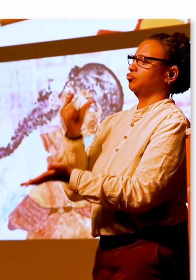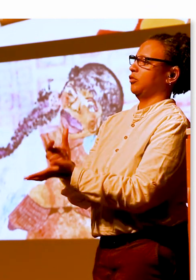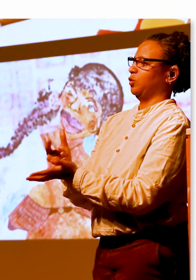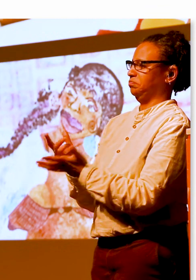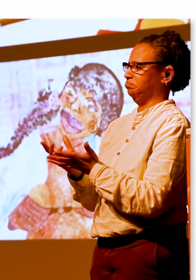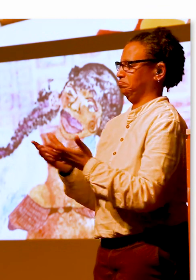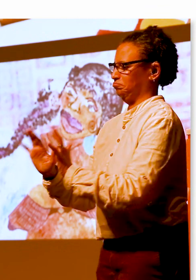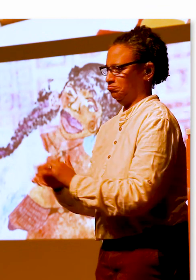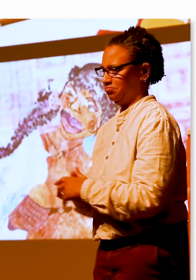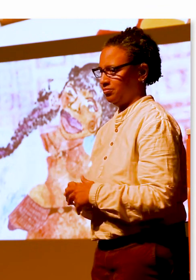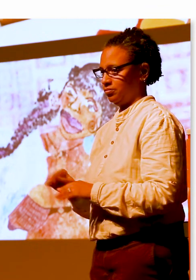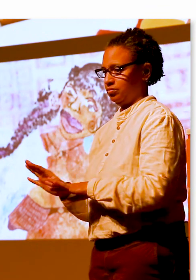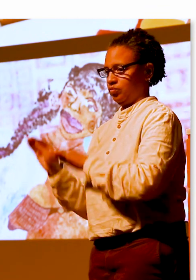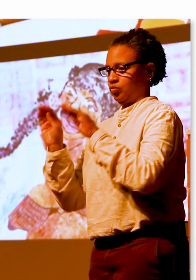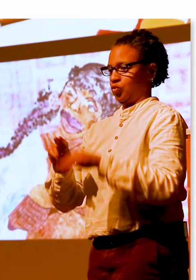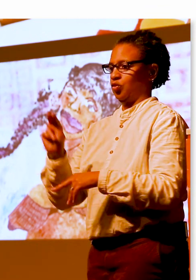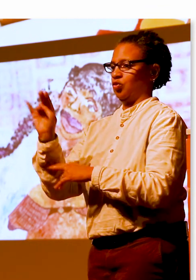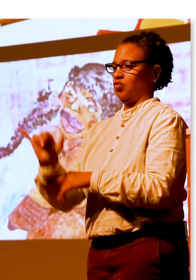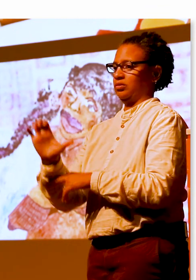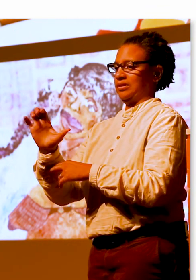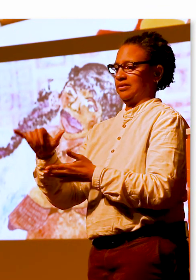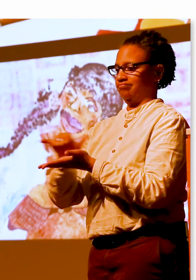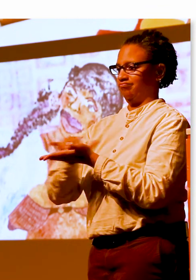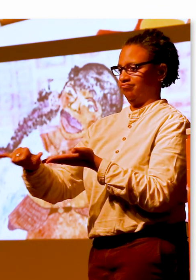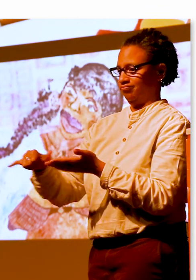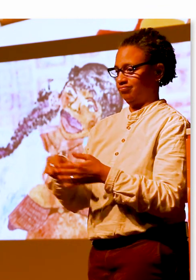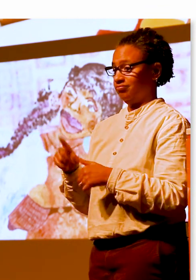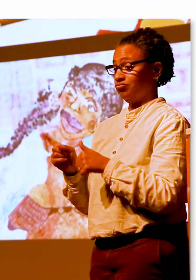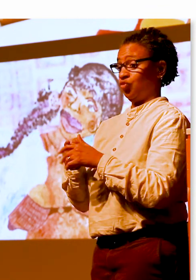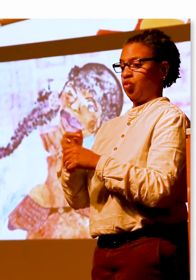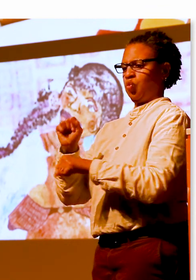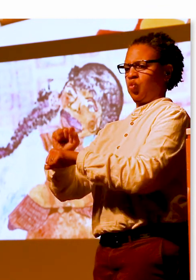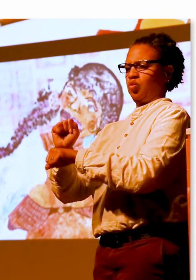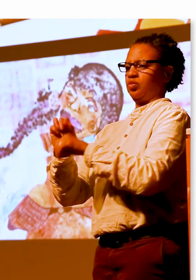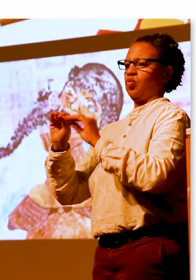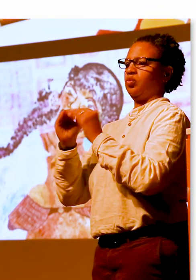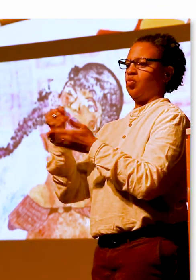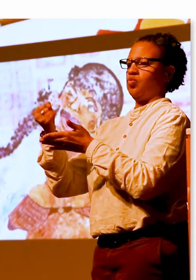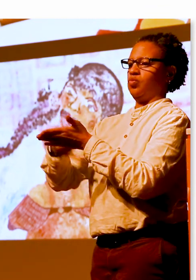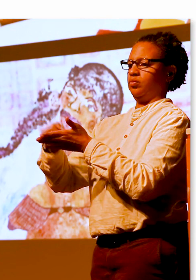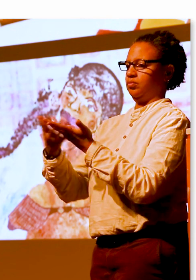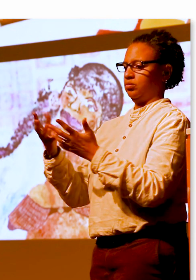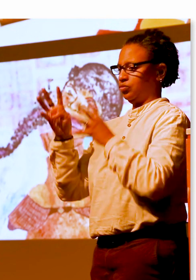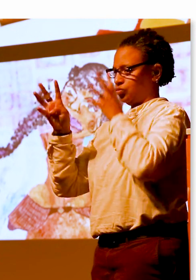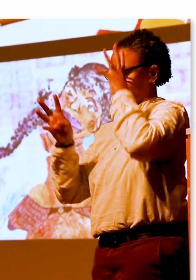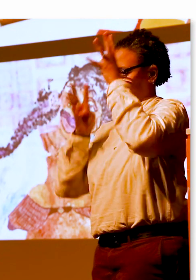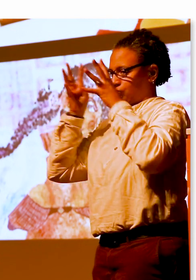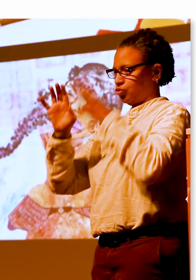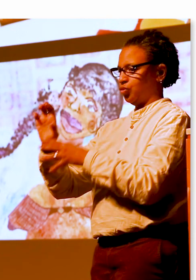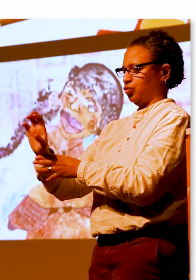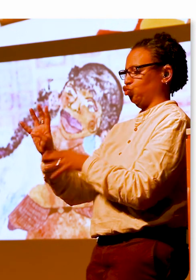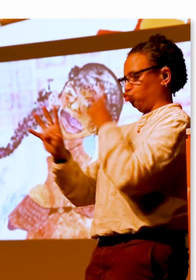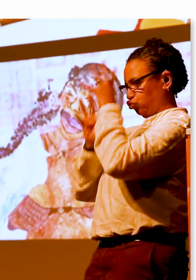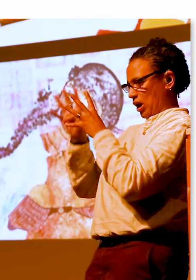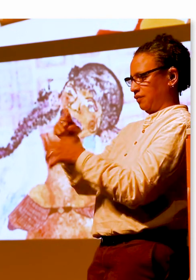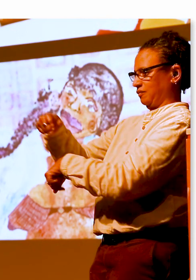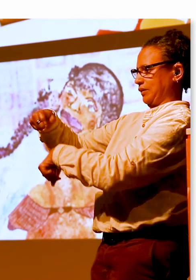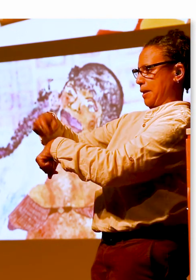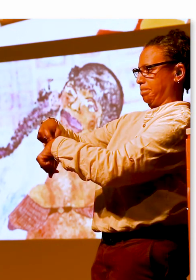City to start working at an art organization called Creative Time, which is a public art organization with a social